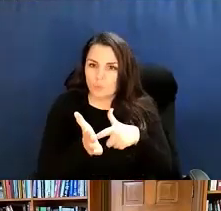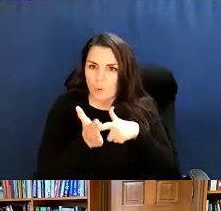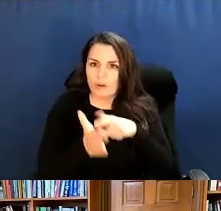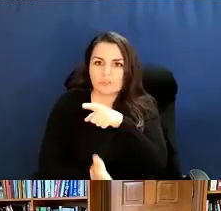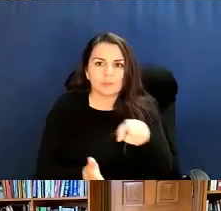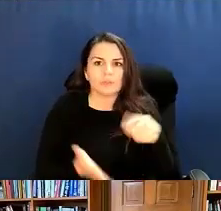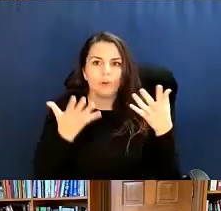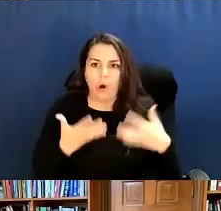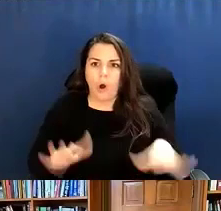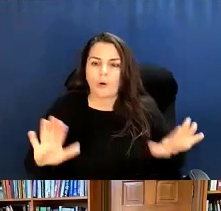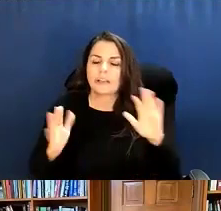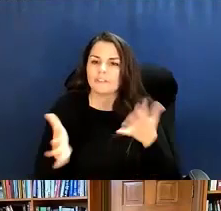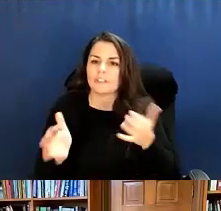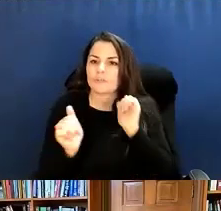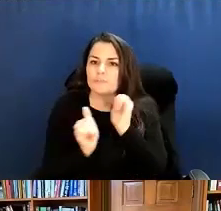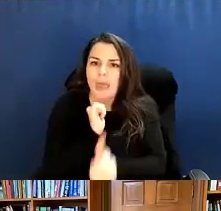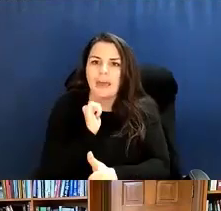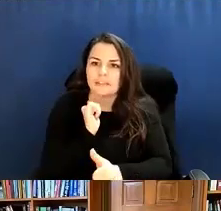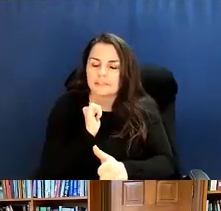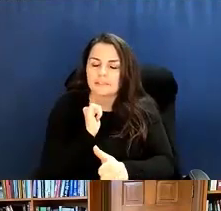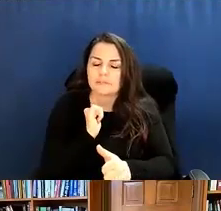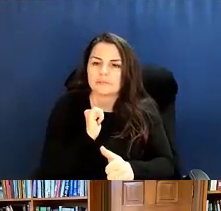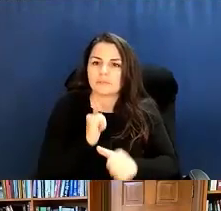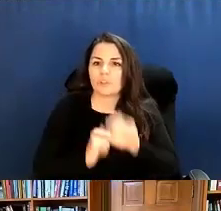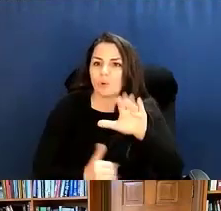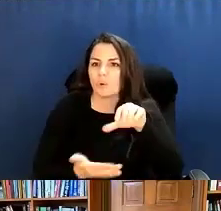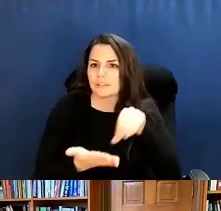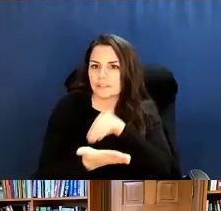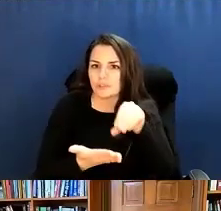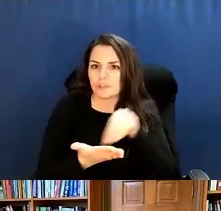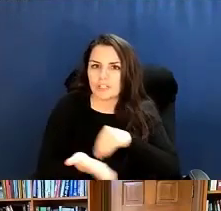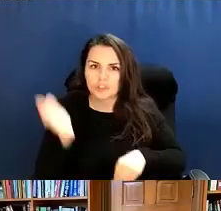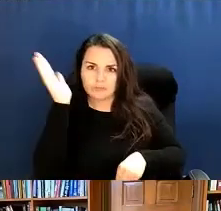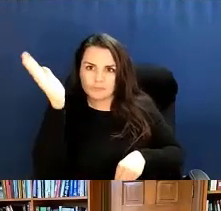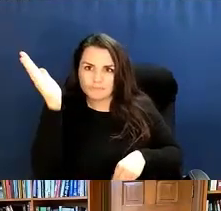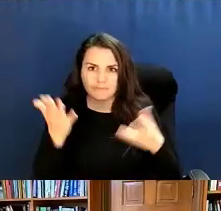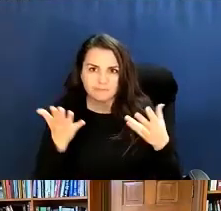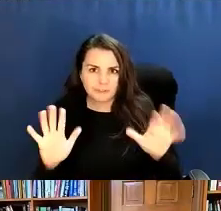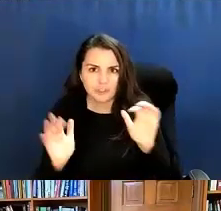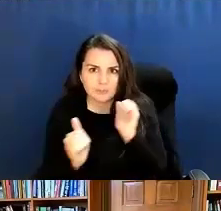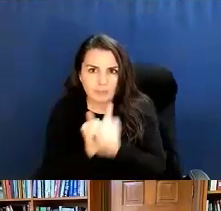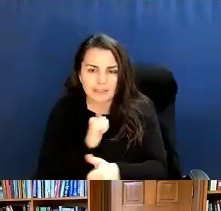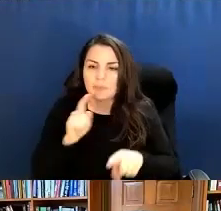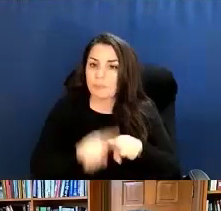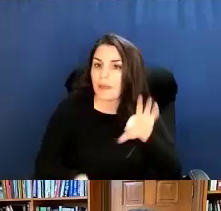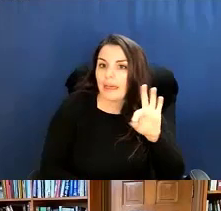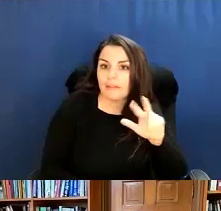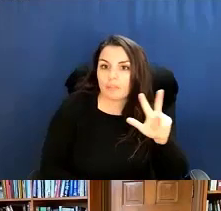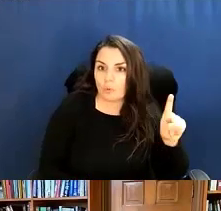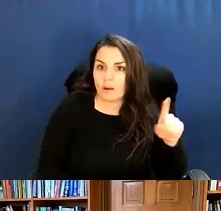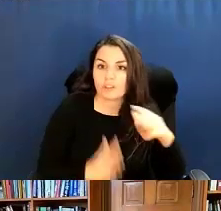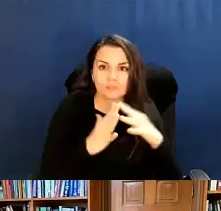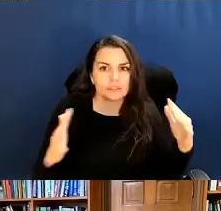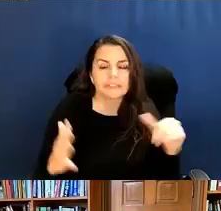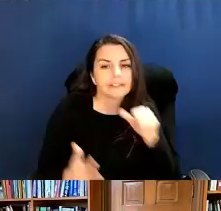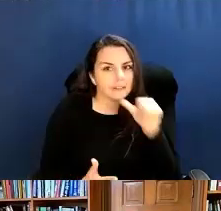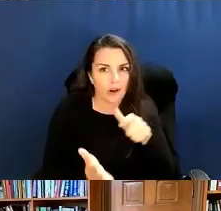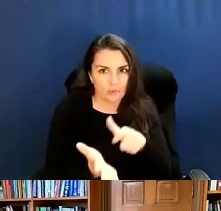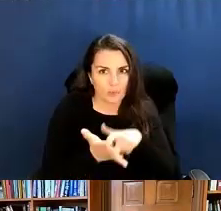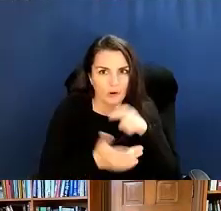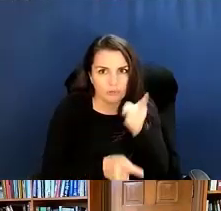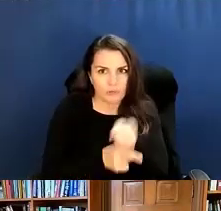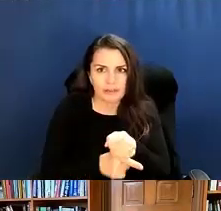years. And for a while, the parent F31 success rate was much lower. I think now we're closer to